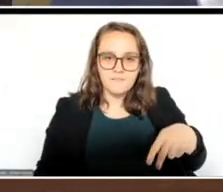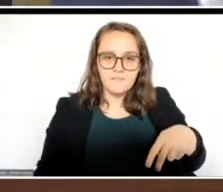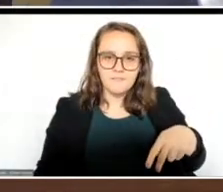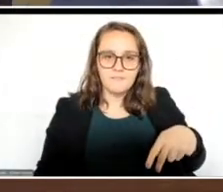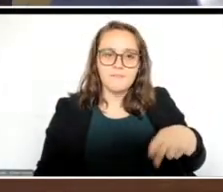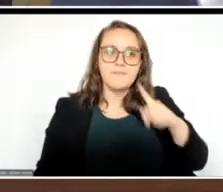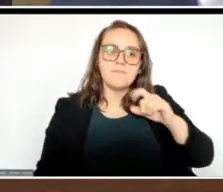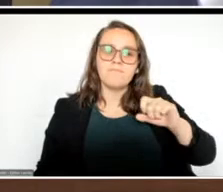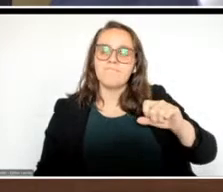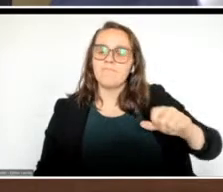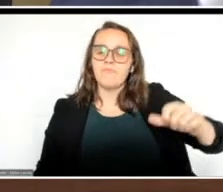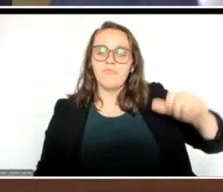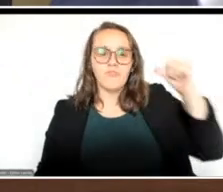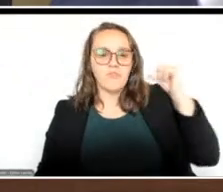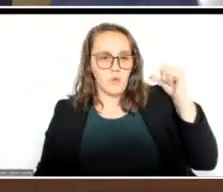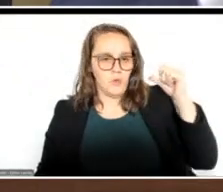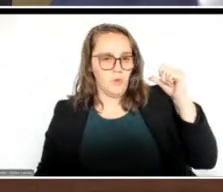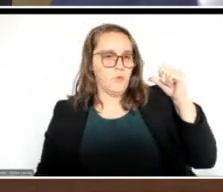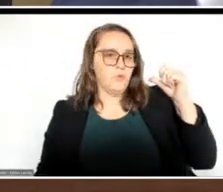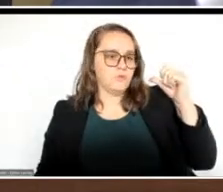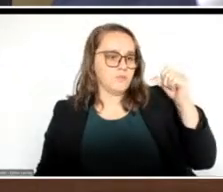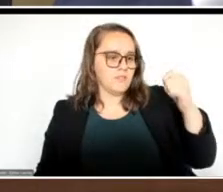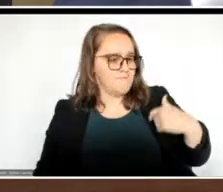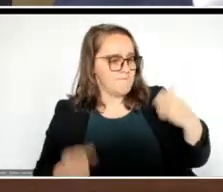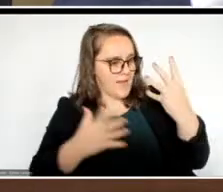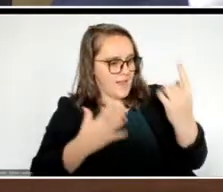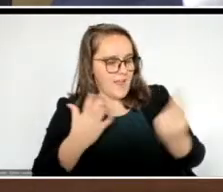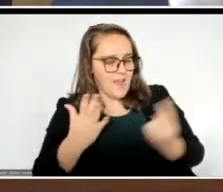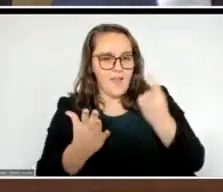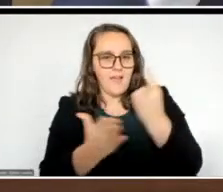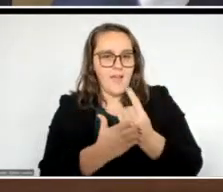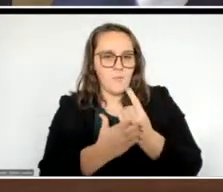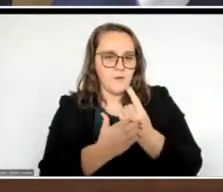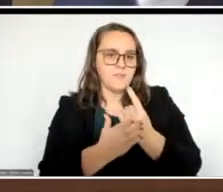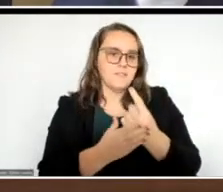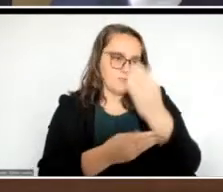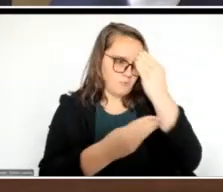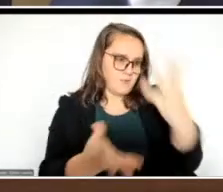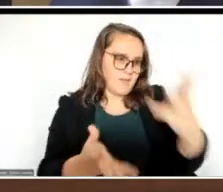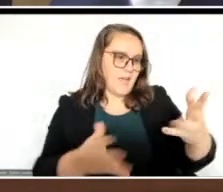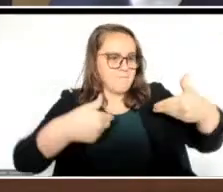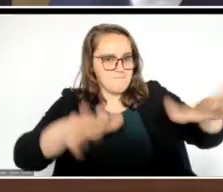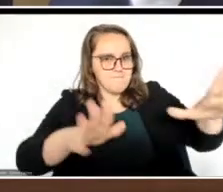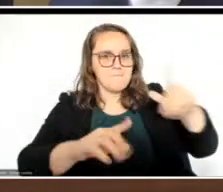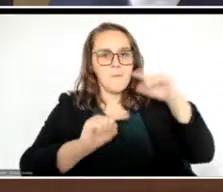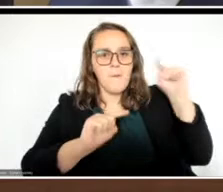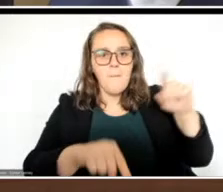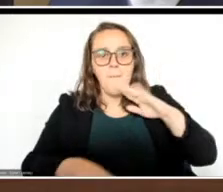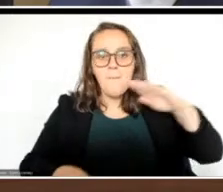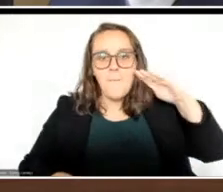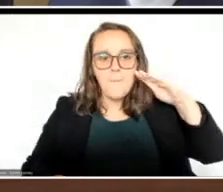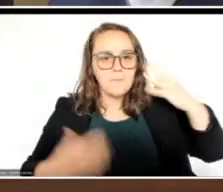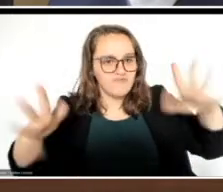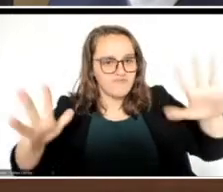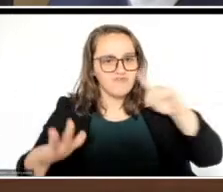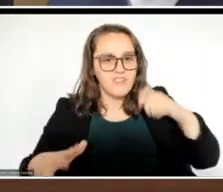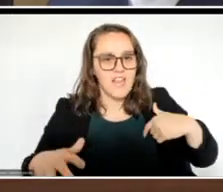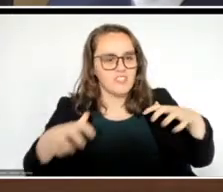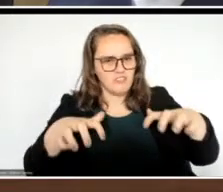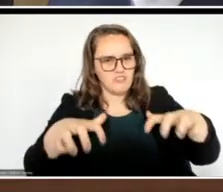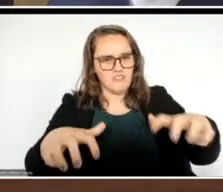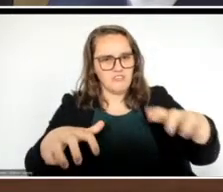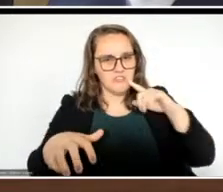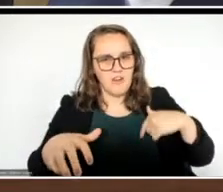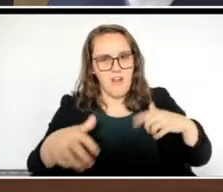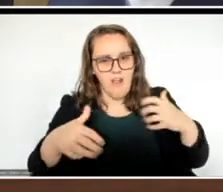his rioting supporters and instruct them to leave the Capitol, even when he was begged repeatedly to do so. None